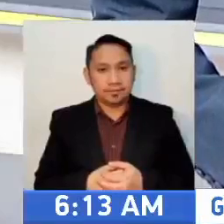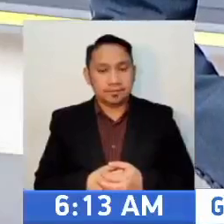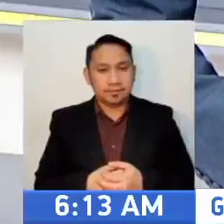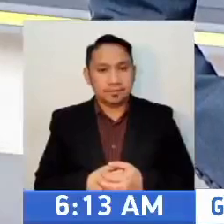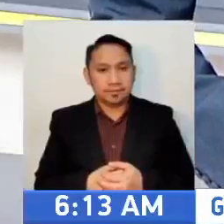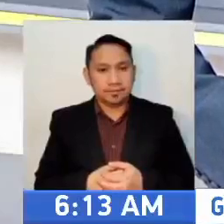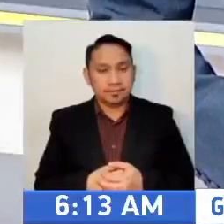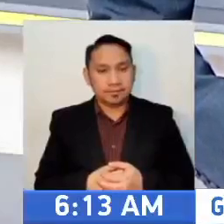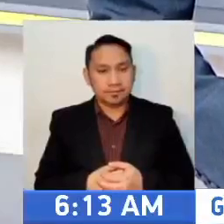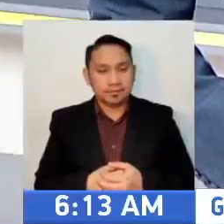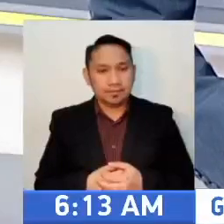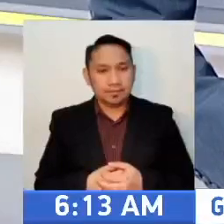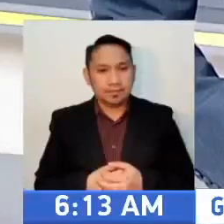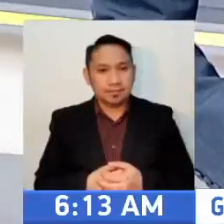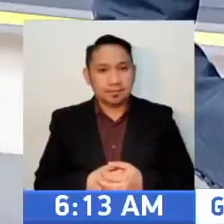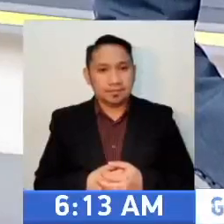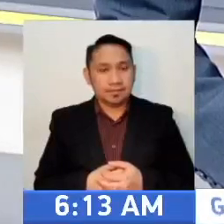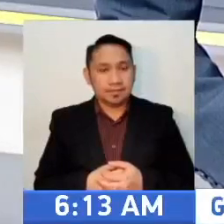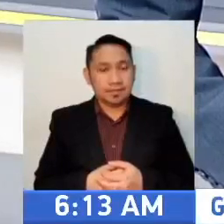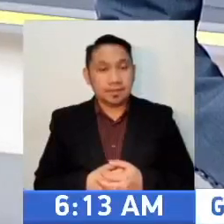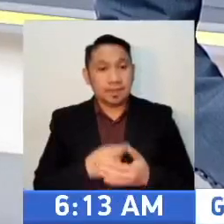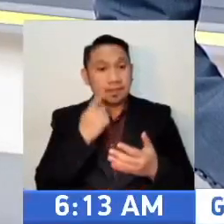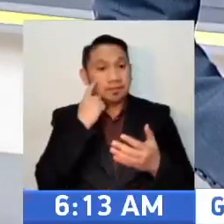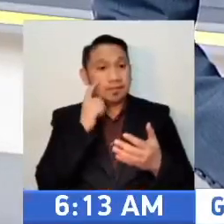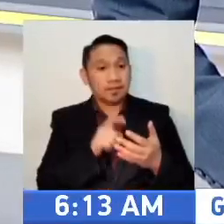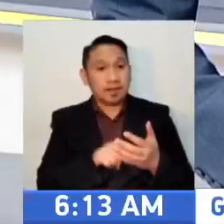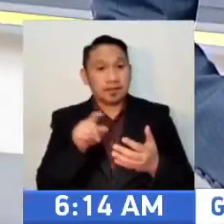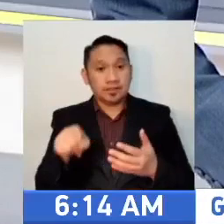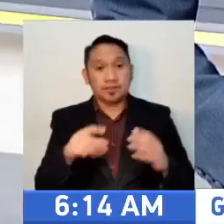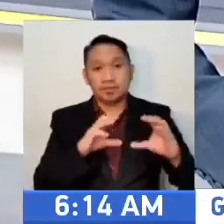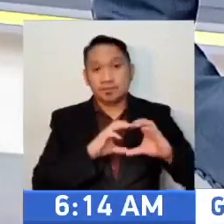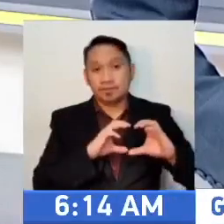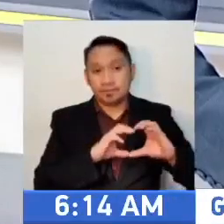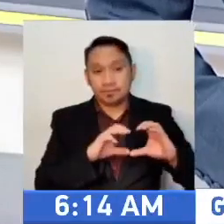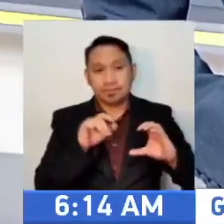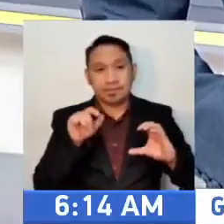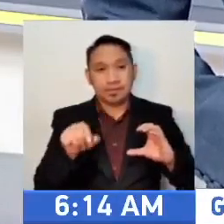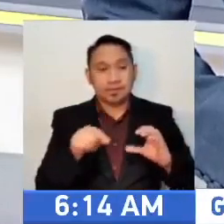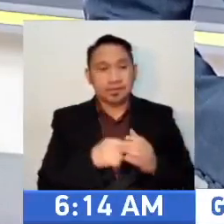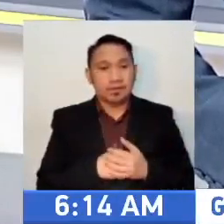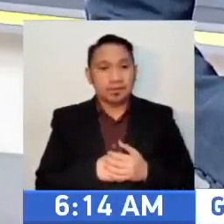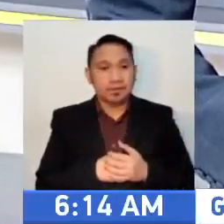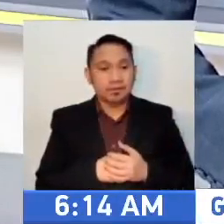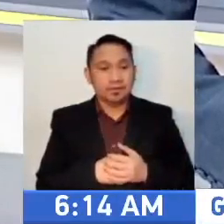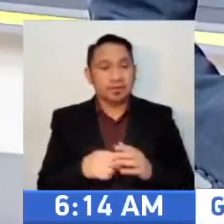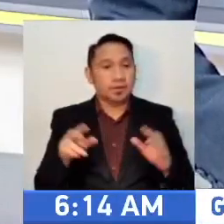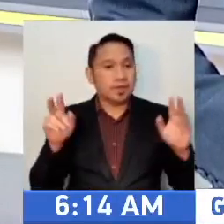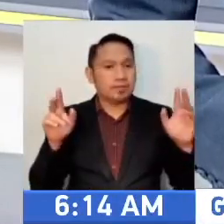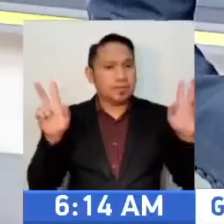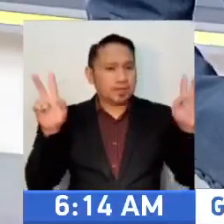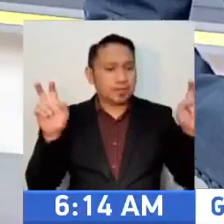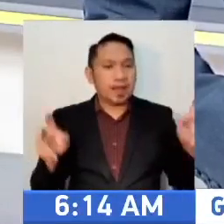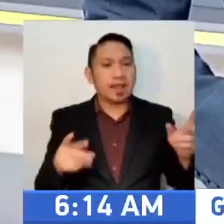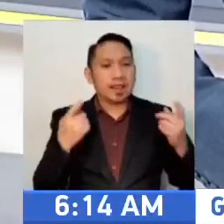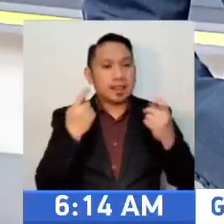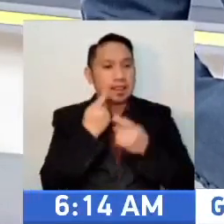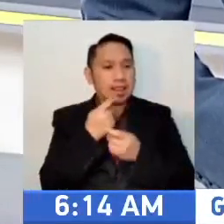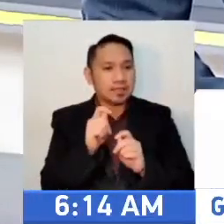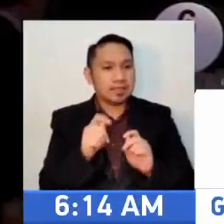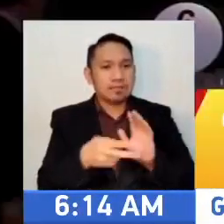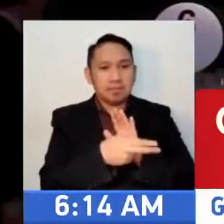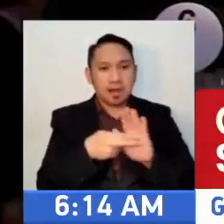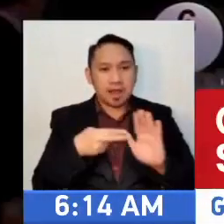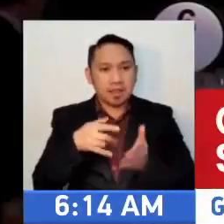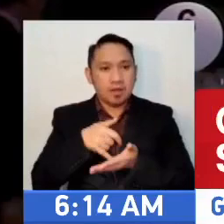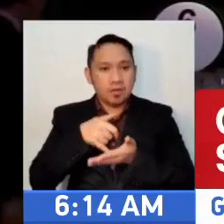kinilala ang Husay ng Kapuso Network sa 25 taon ng Trusted Brands Awards na magazine na Reader's Digest. Ginawaran po